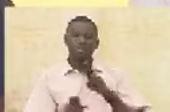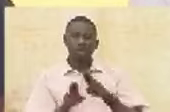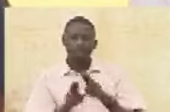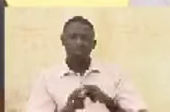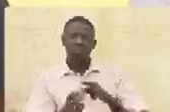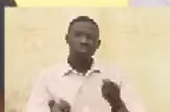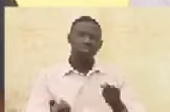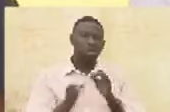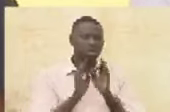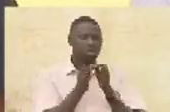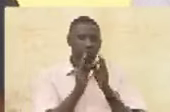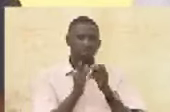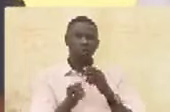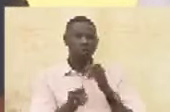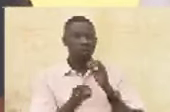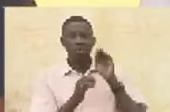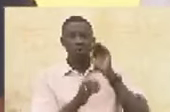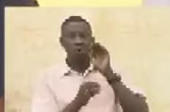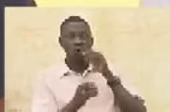afalin talabang.